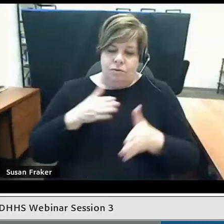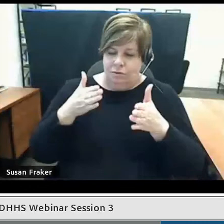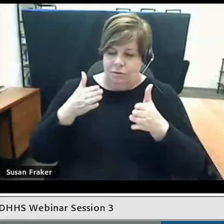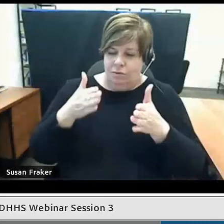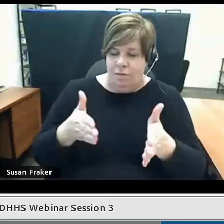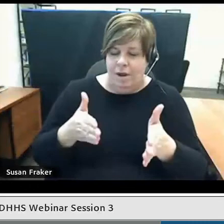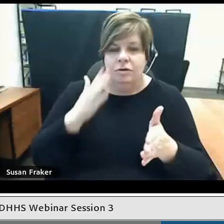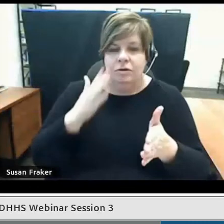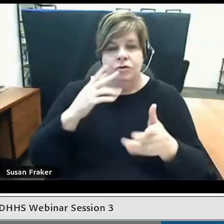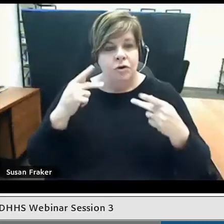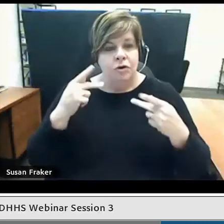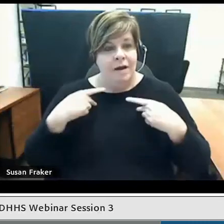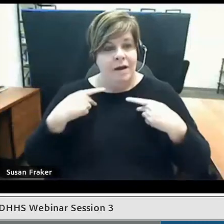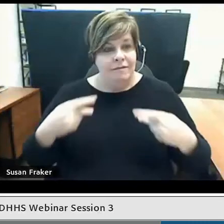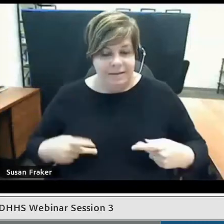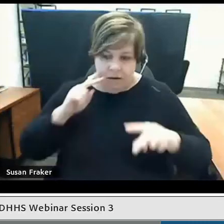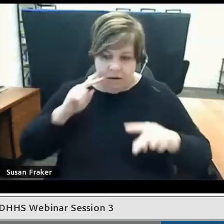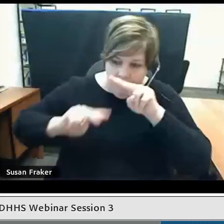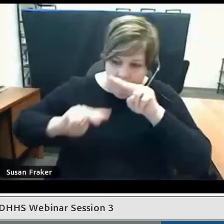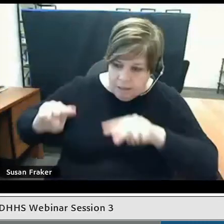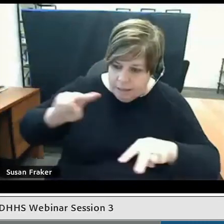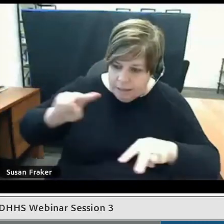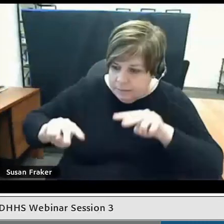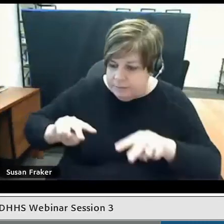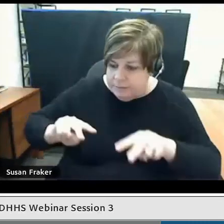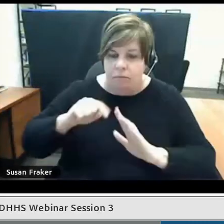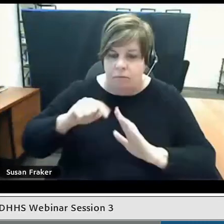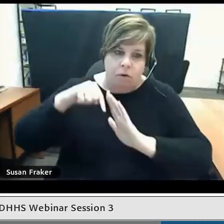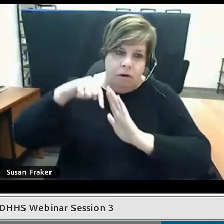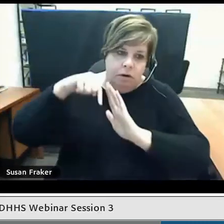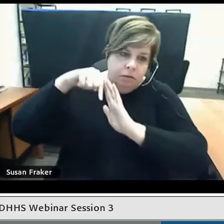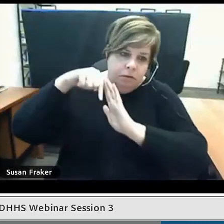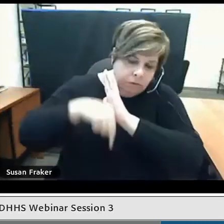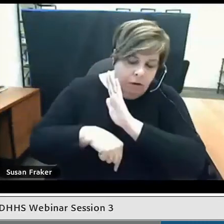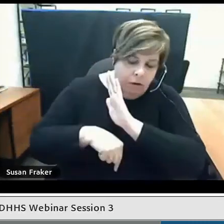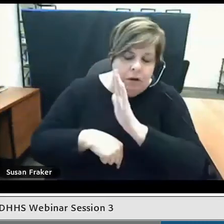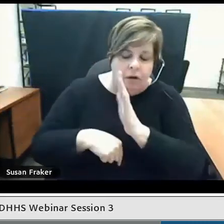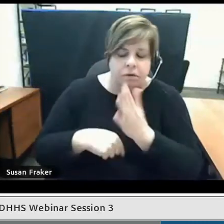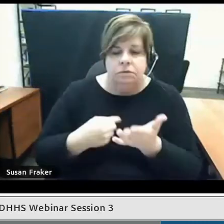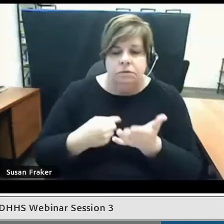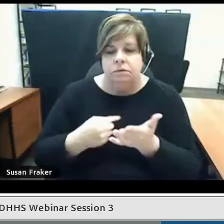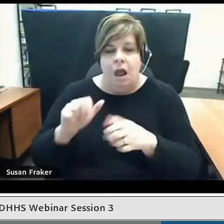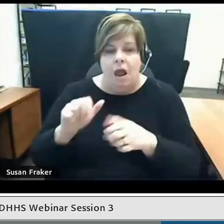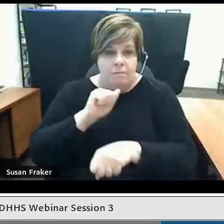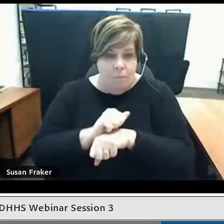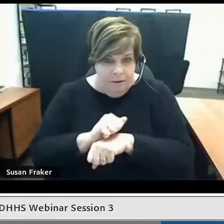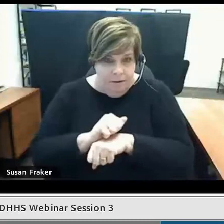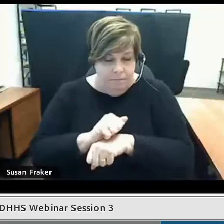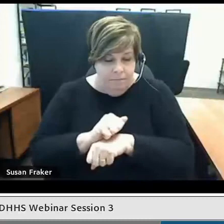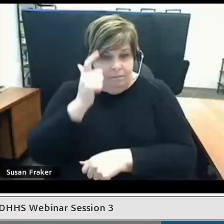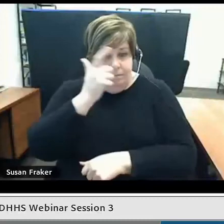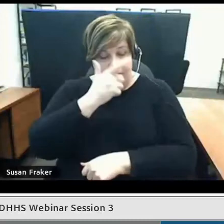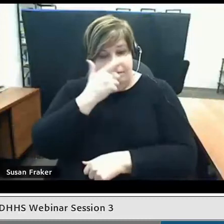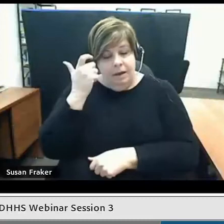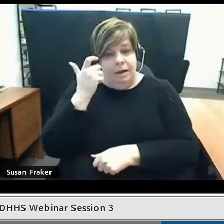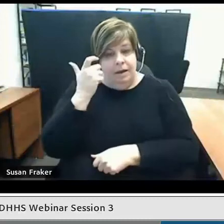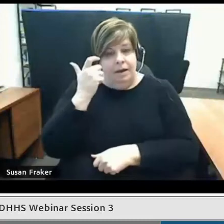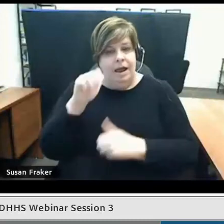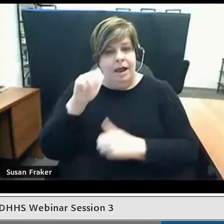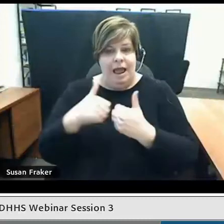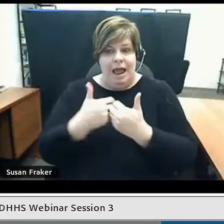a physical examination or any kind of long-term, appointment, because how do